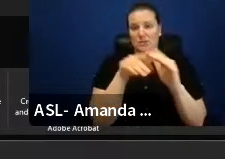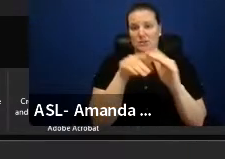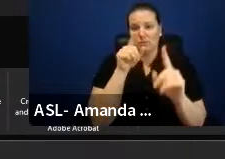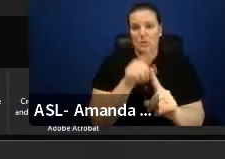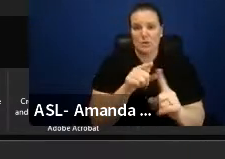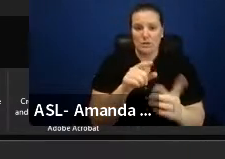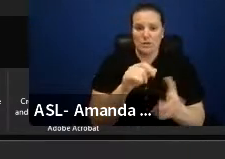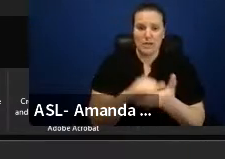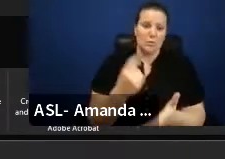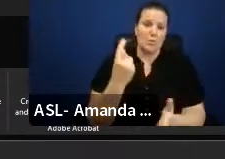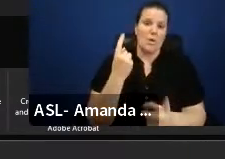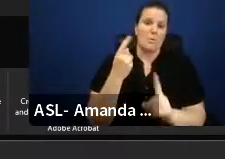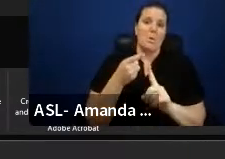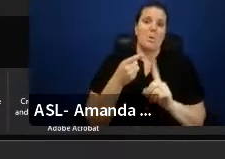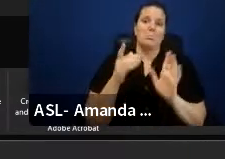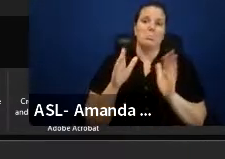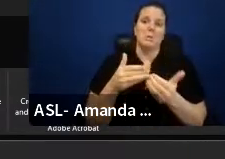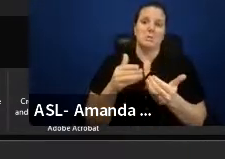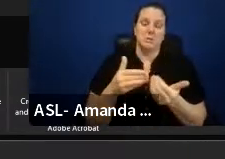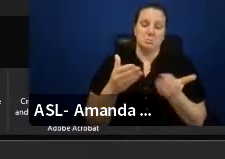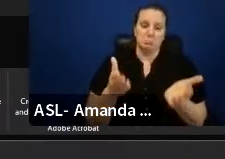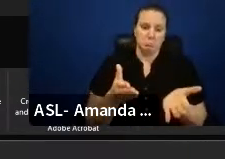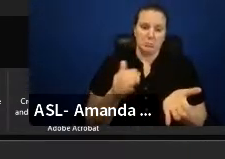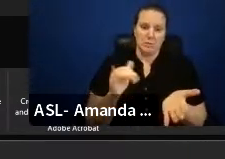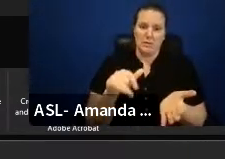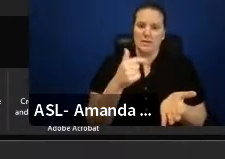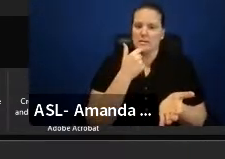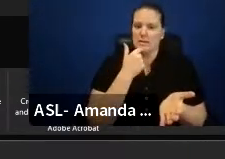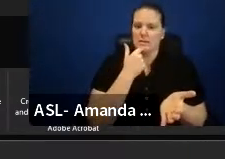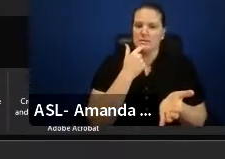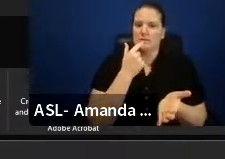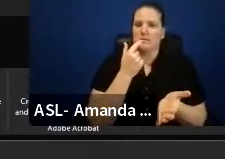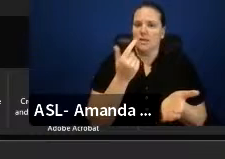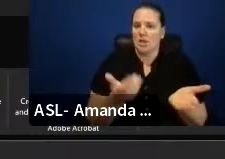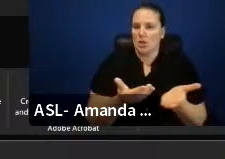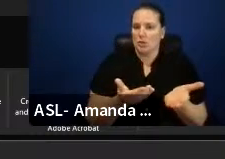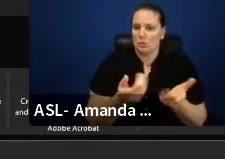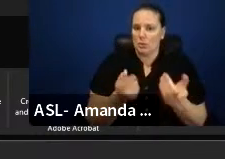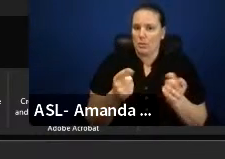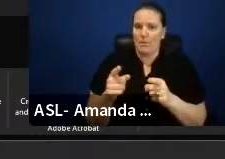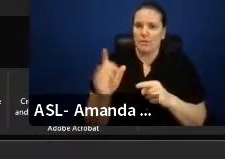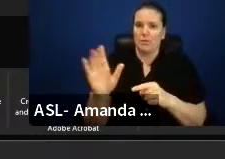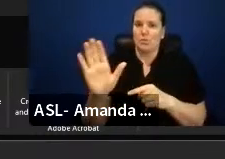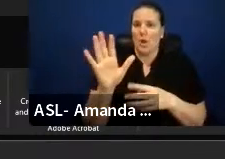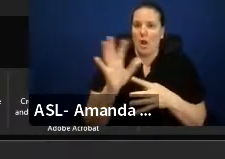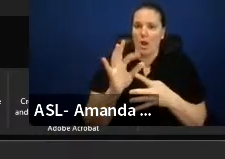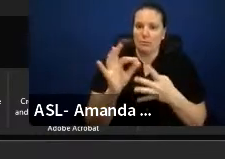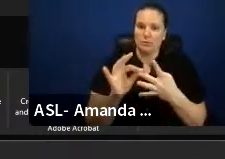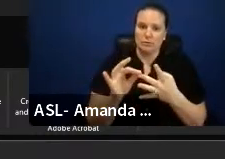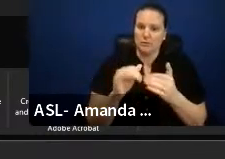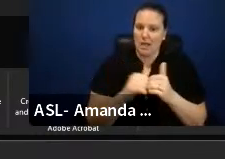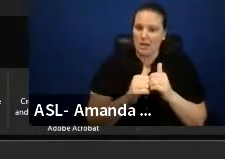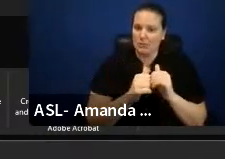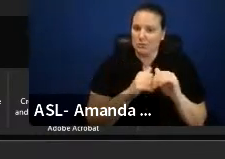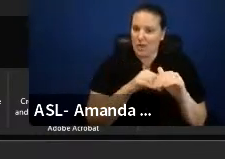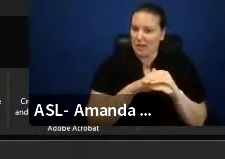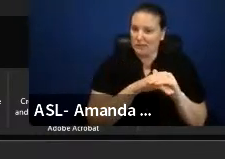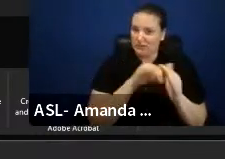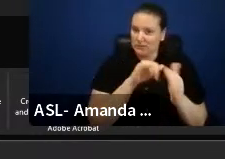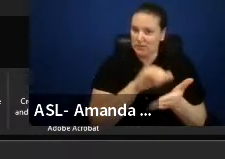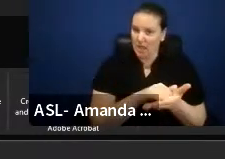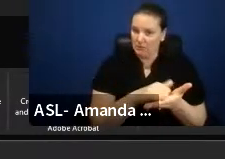only 1 point. It's easy. And it just says, here's what's gonna happen. Here are your options. Here's how to access